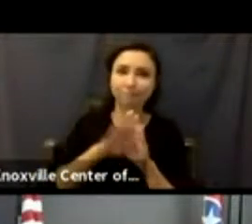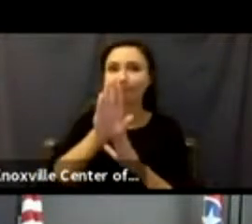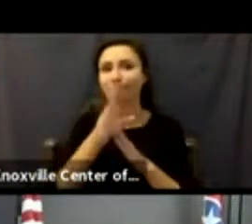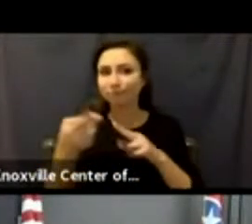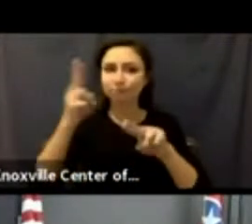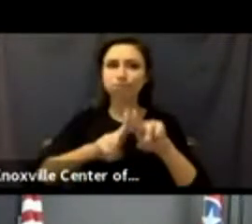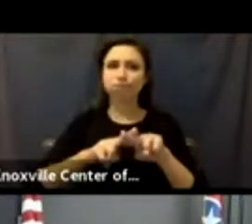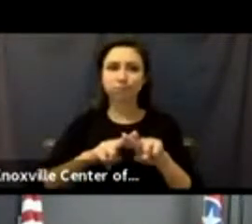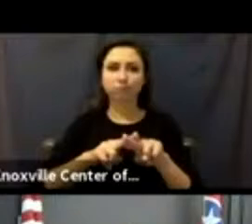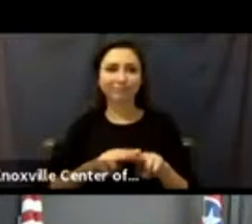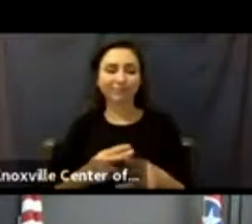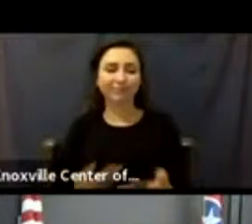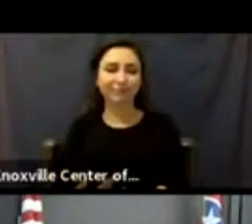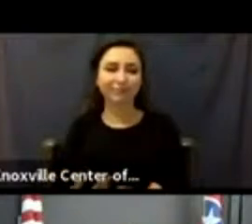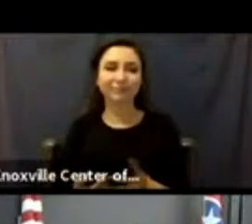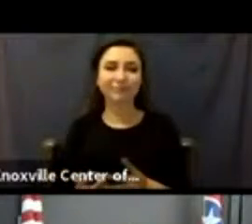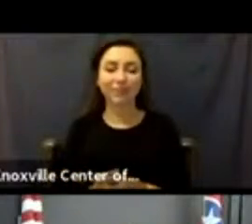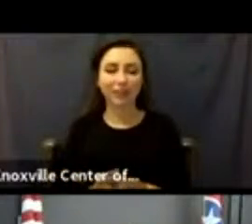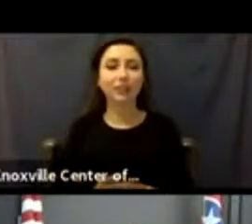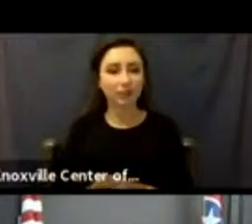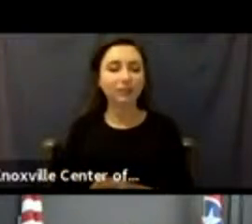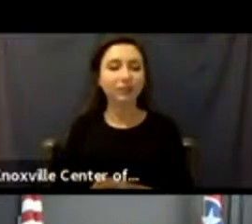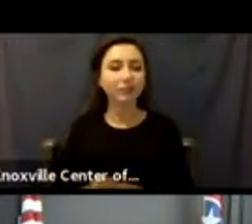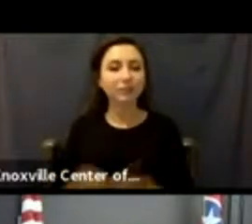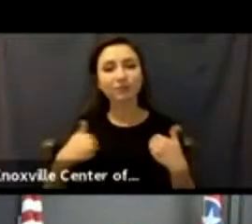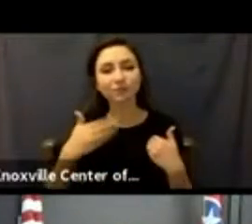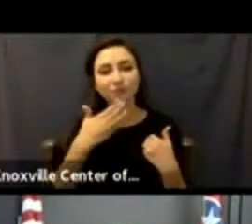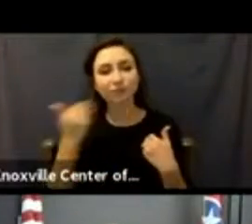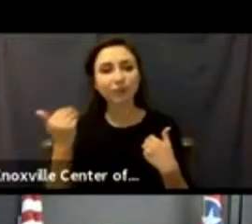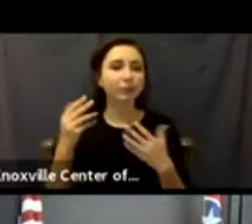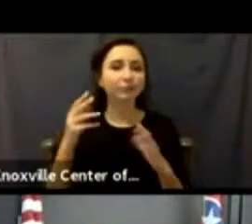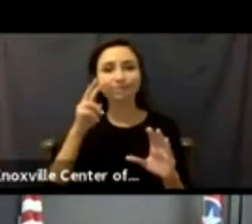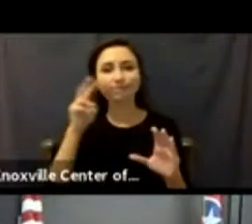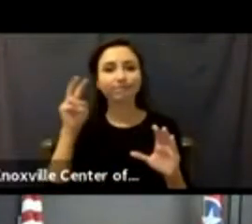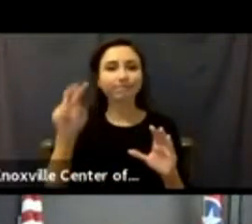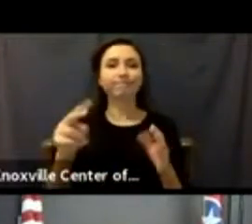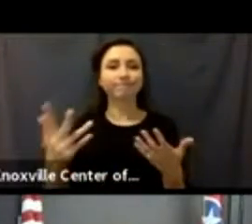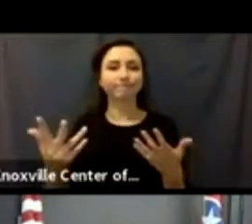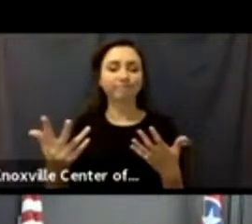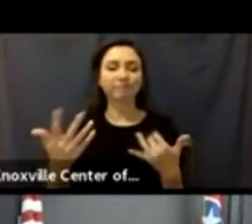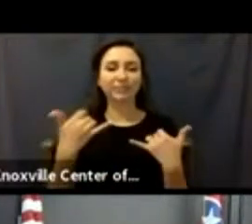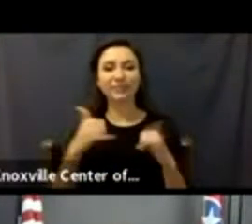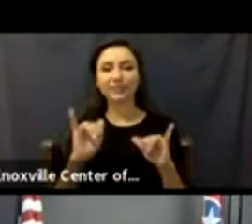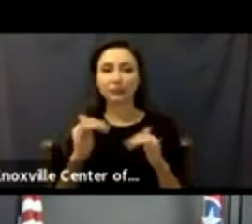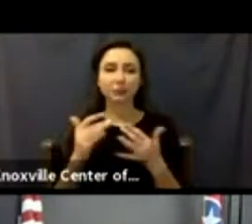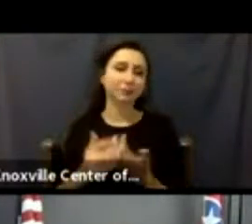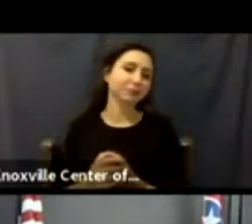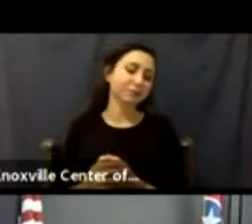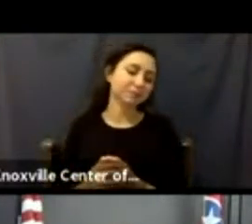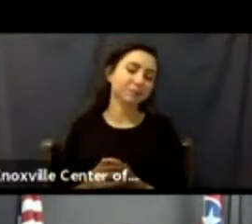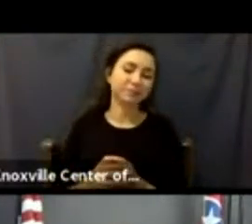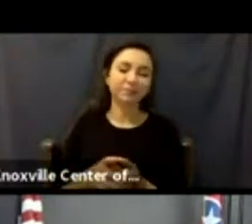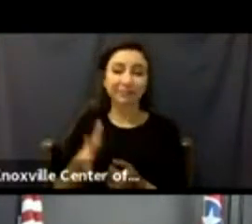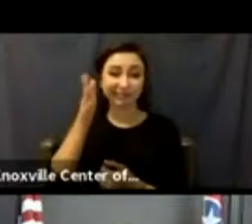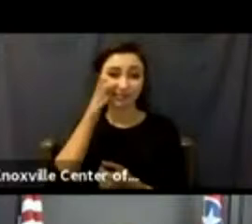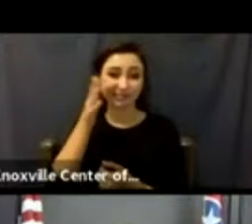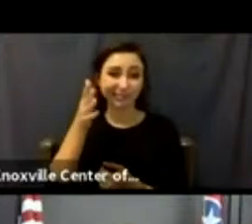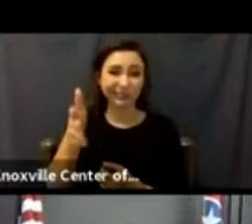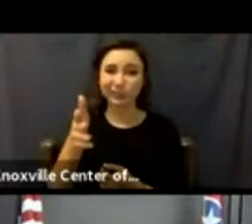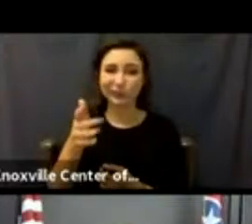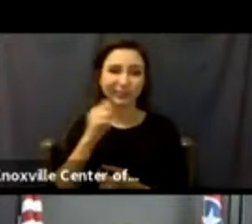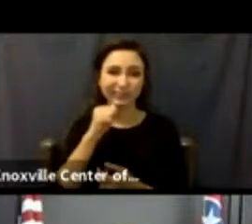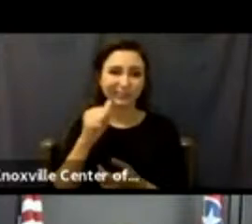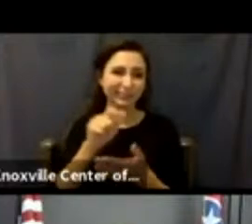that time. So we're getting a better long view, I think, now, but still, the future is